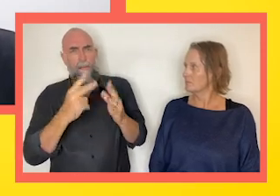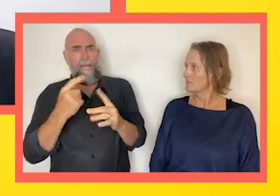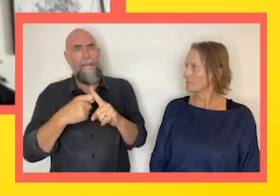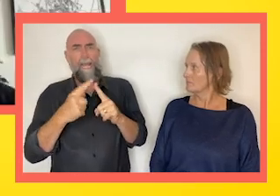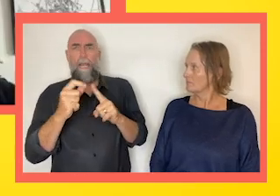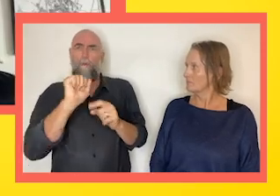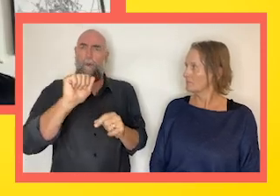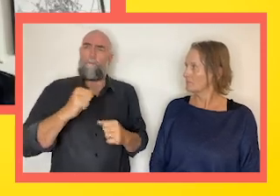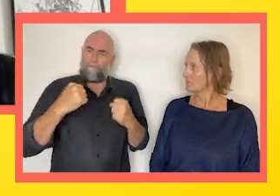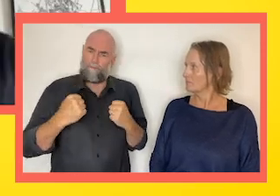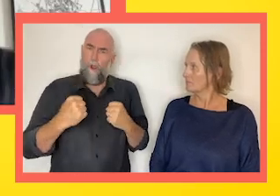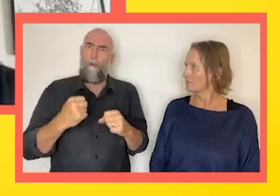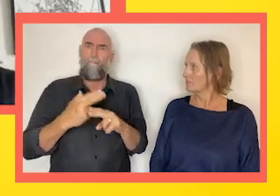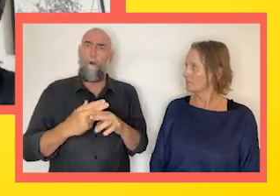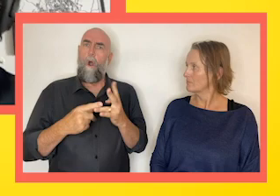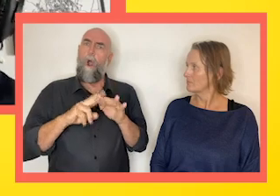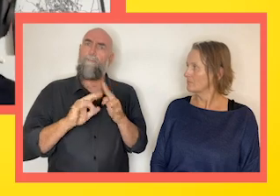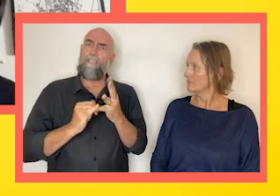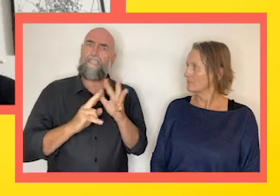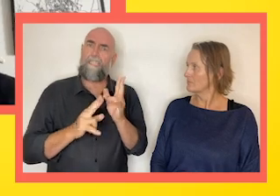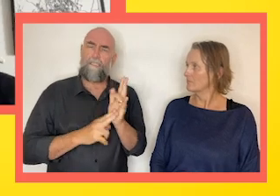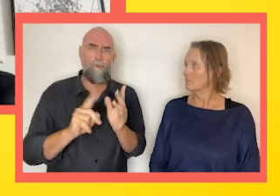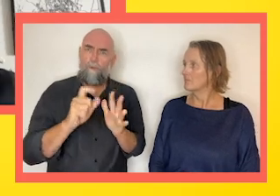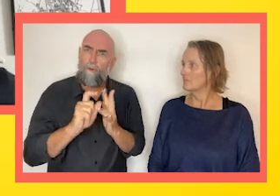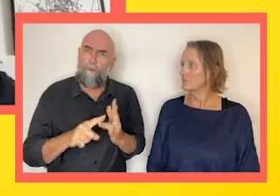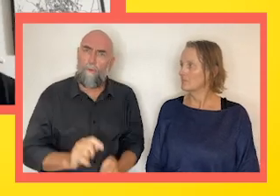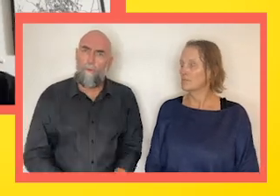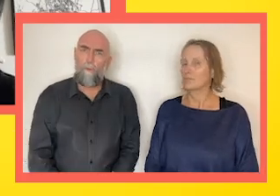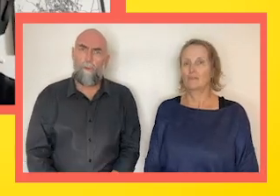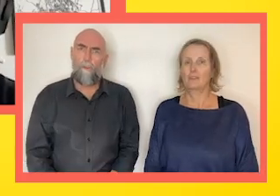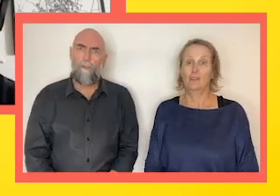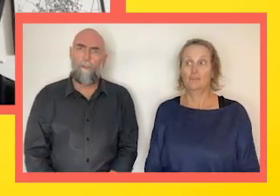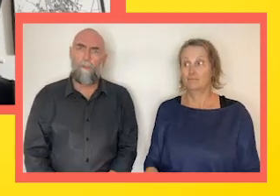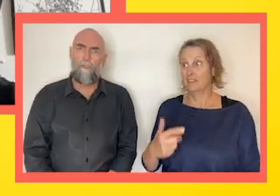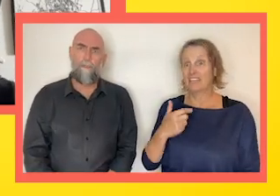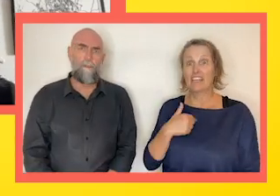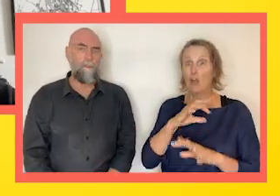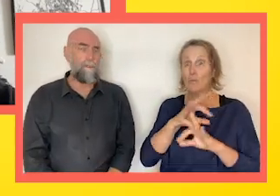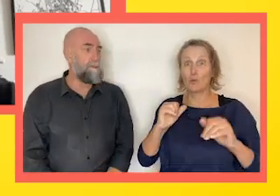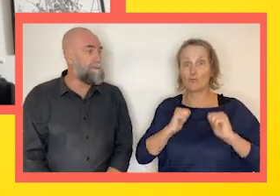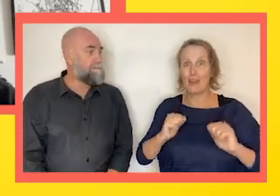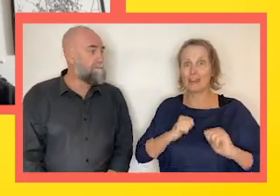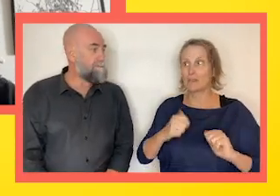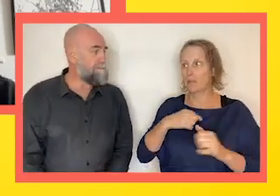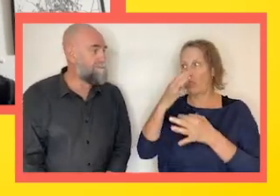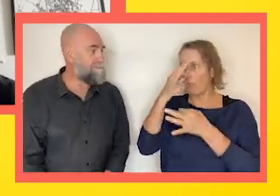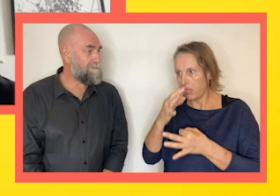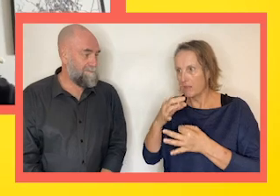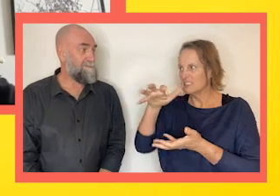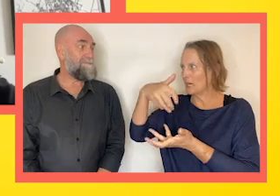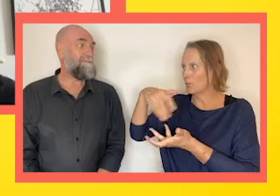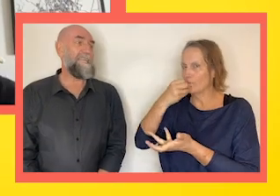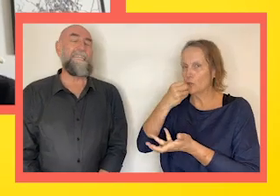off-season? To keep my strength, I've got to keep myself out of the local fast food joints, I think, when I'm in the